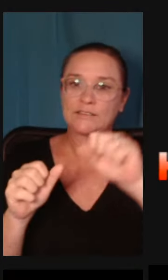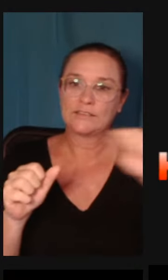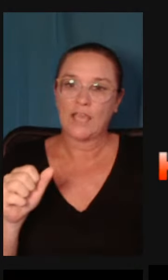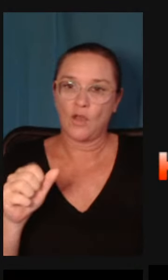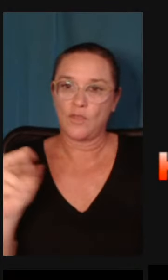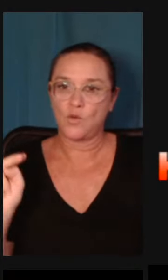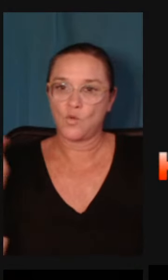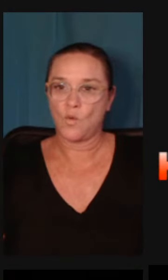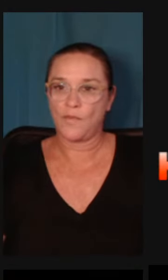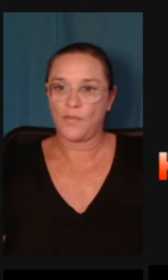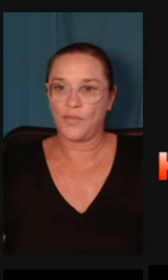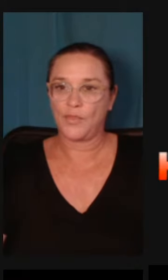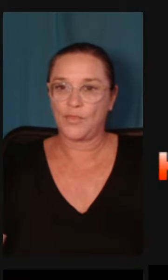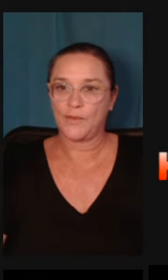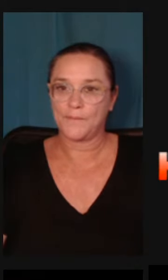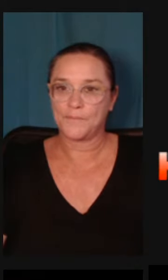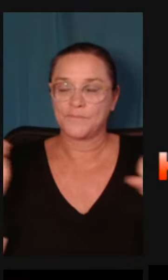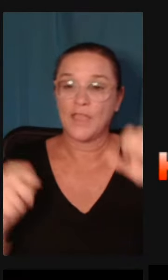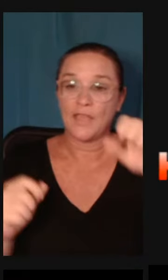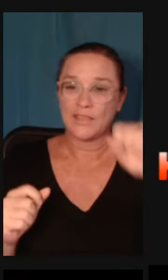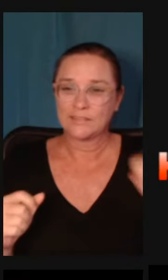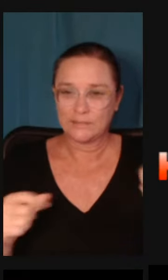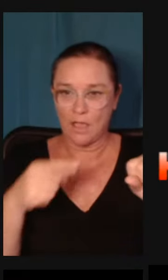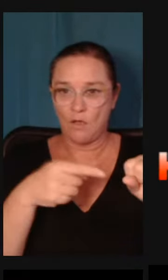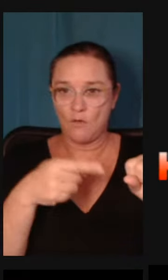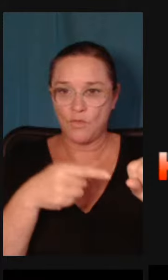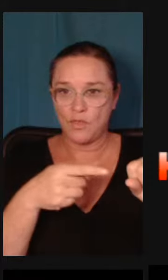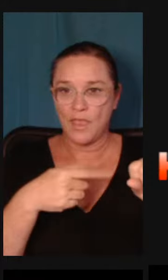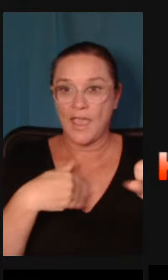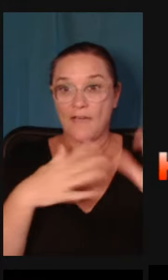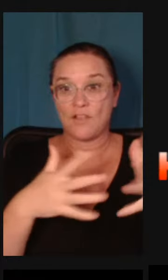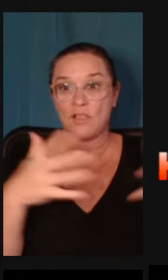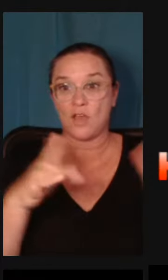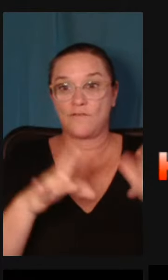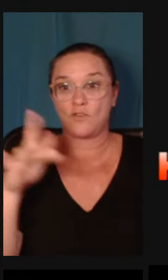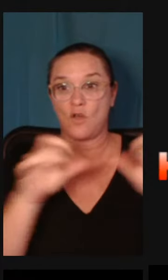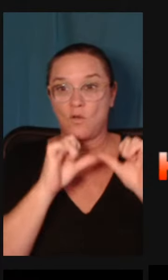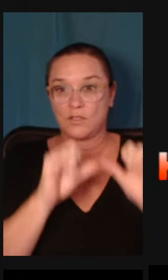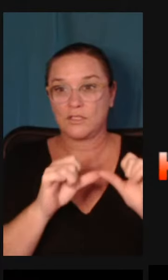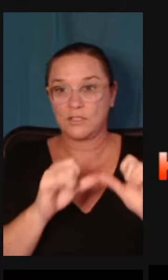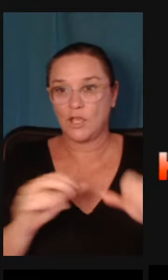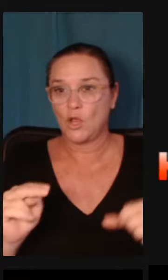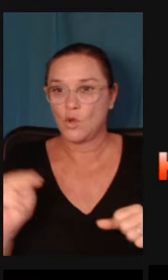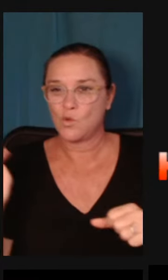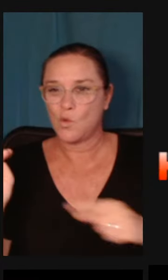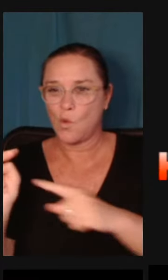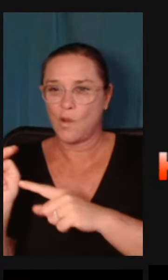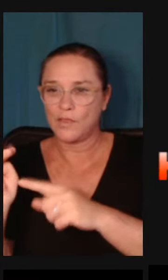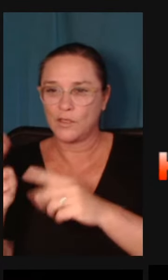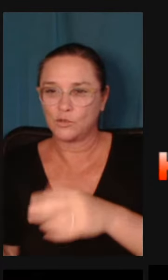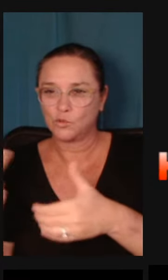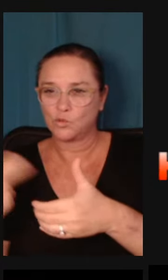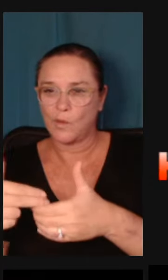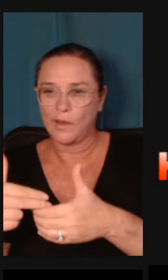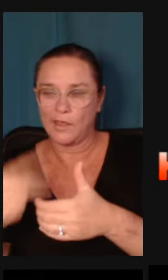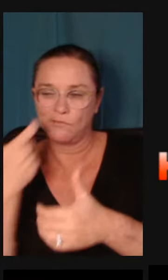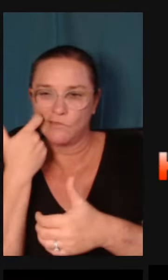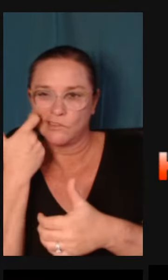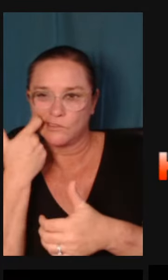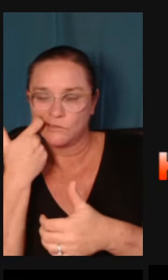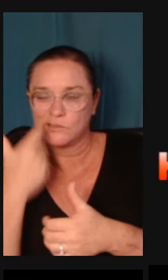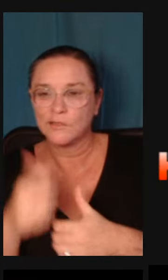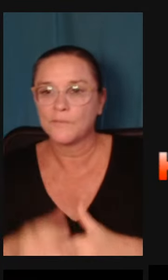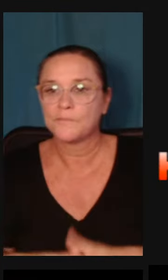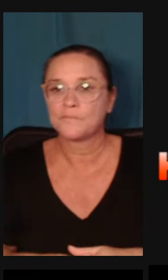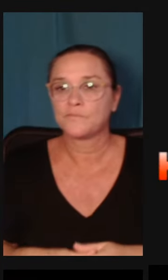right. You can see this south vent with lots of glow consistently, north vent joining in more recently as well. That's what it looked